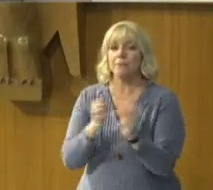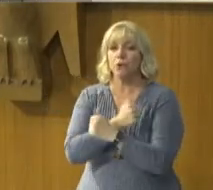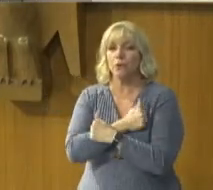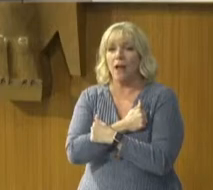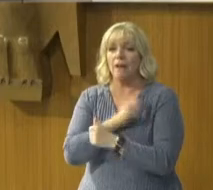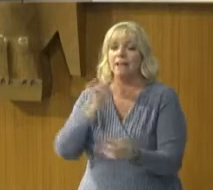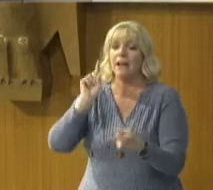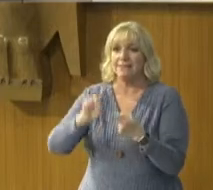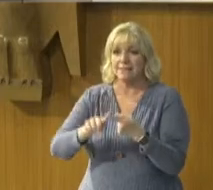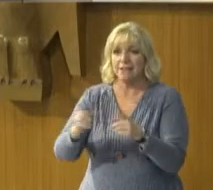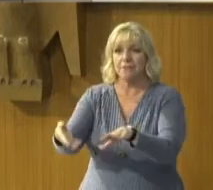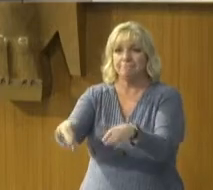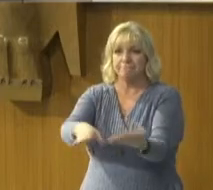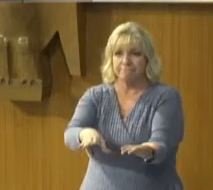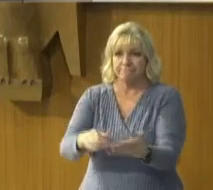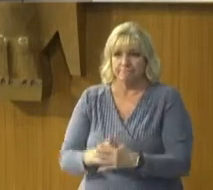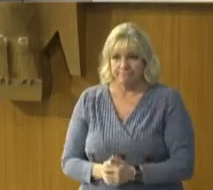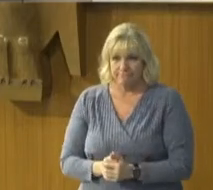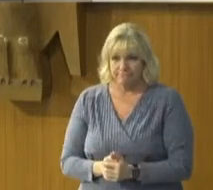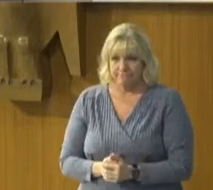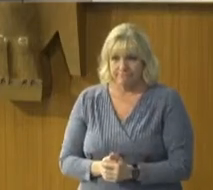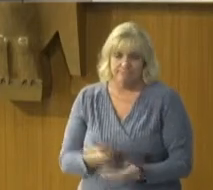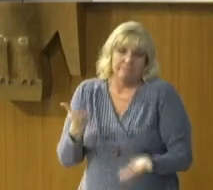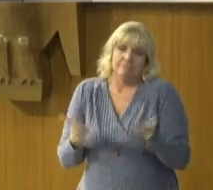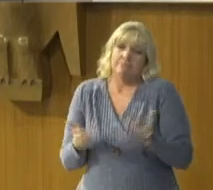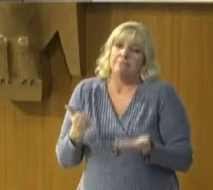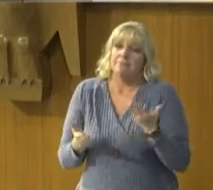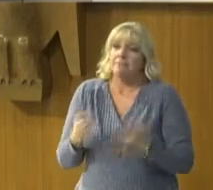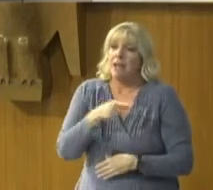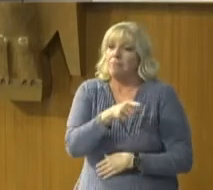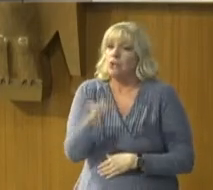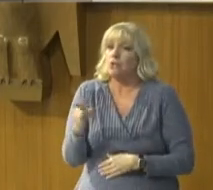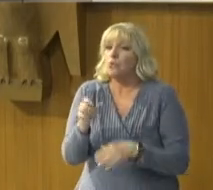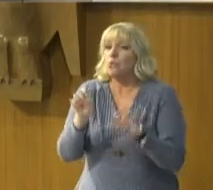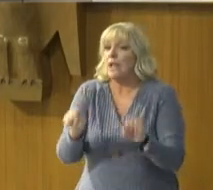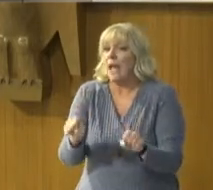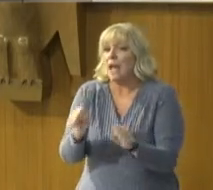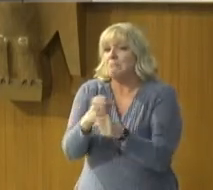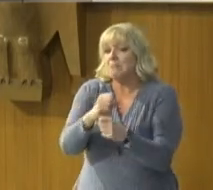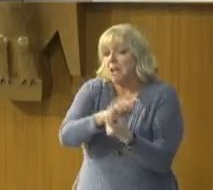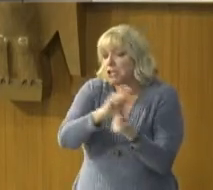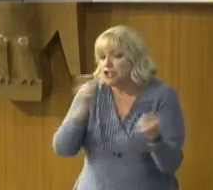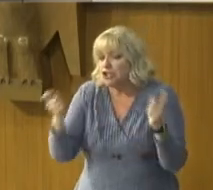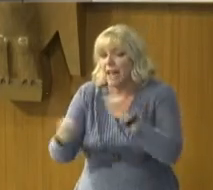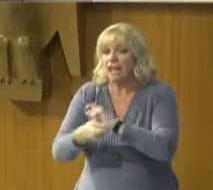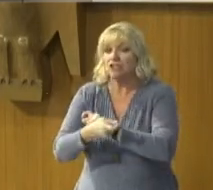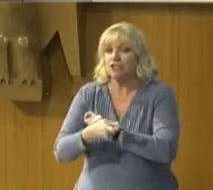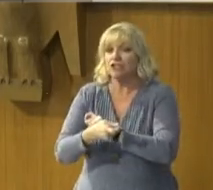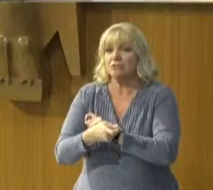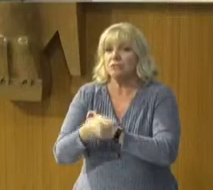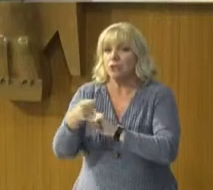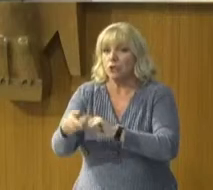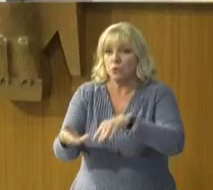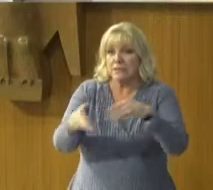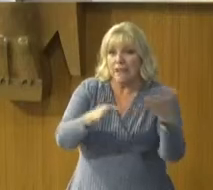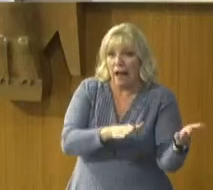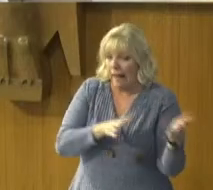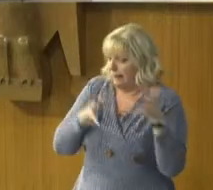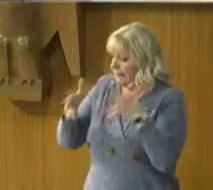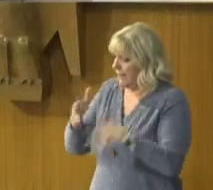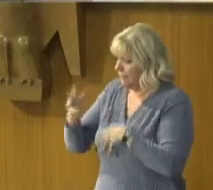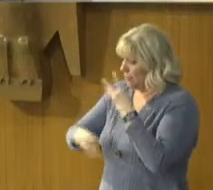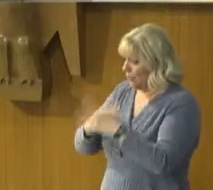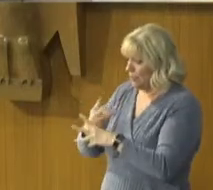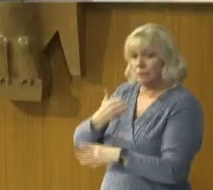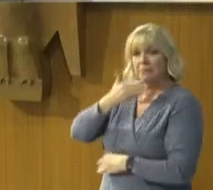here on earth is up. Perhaps you'll even be able to make some significant changes to leave the world slightly better after you